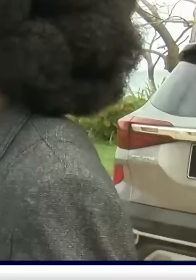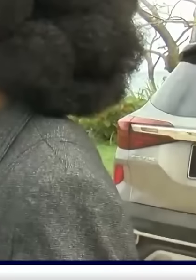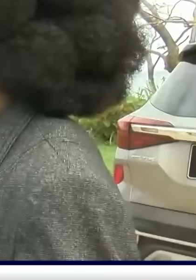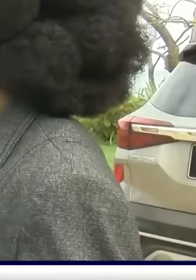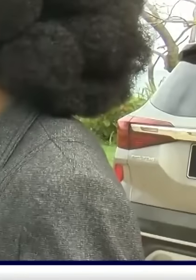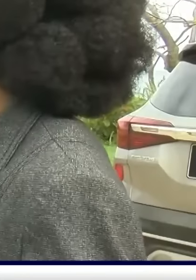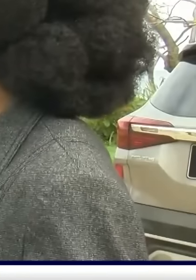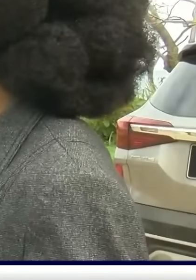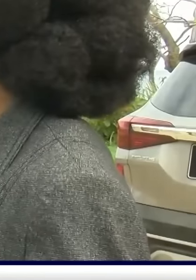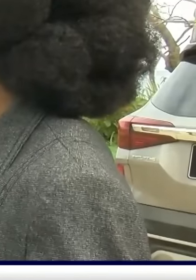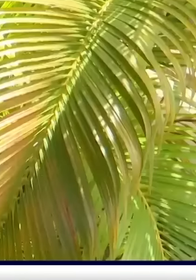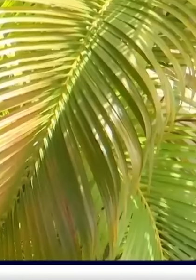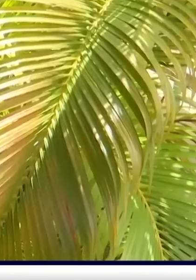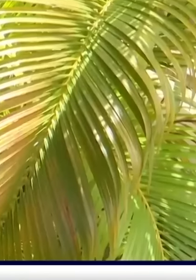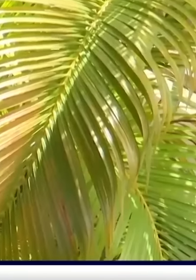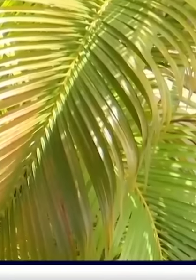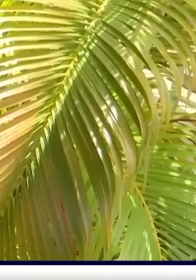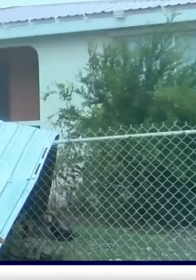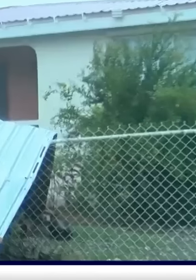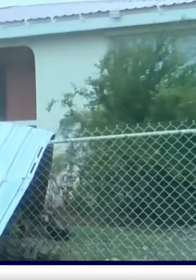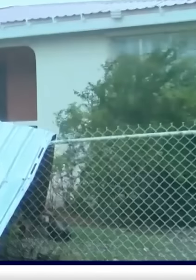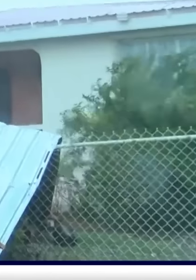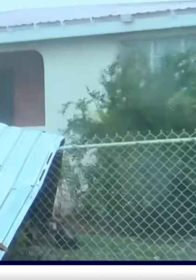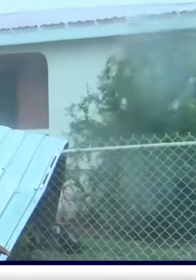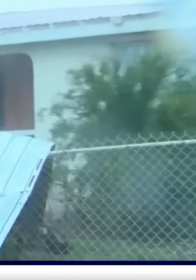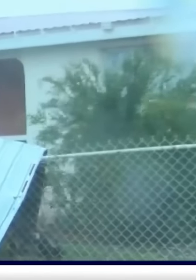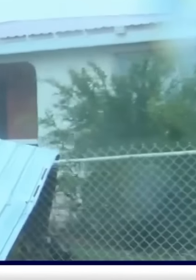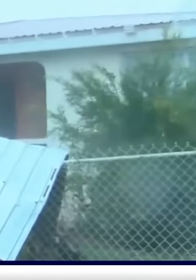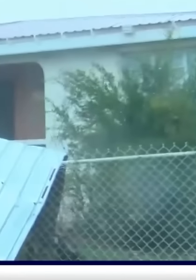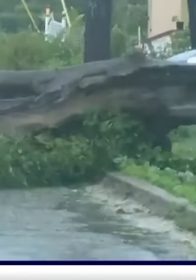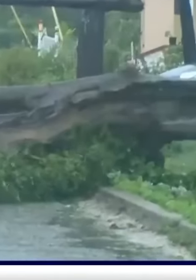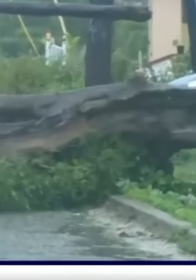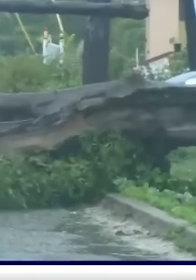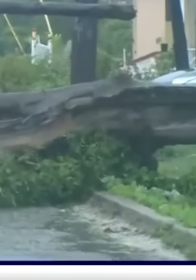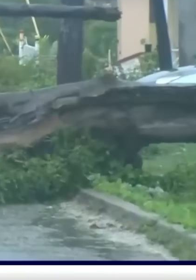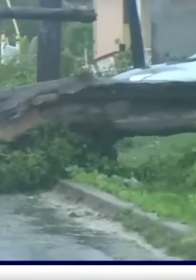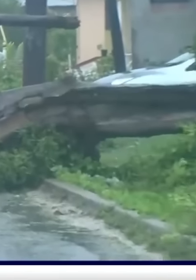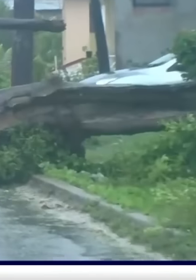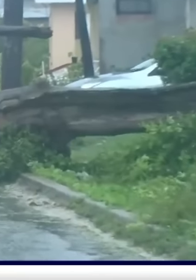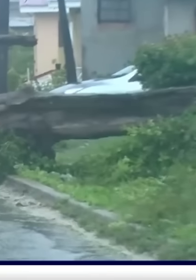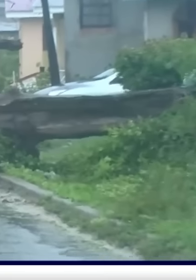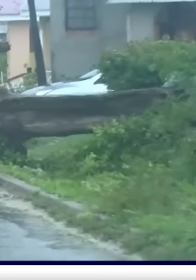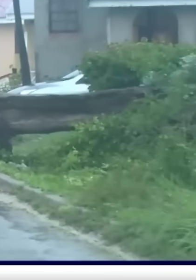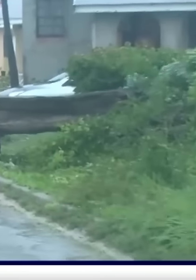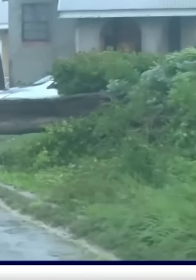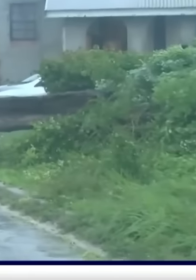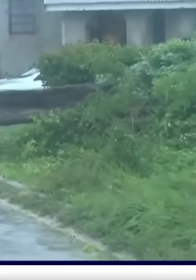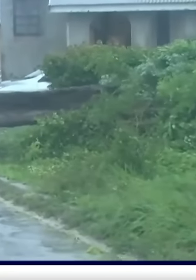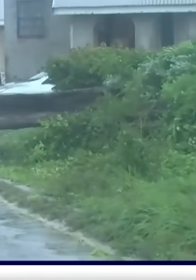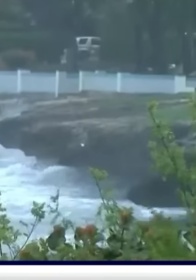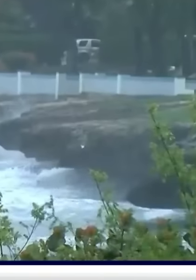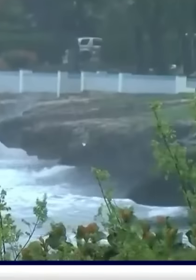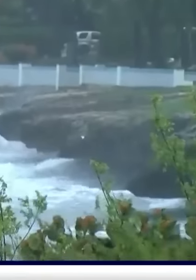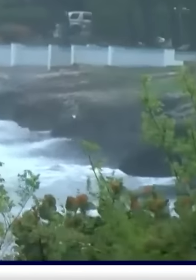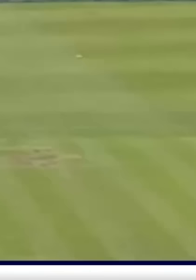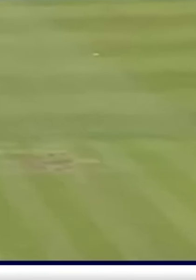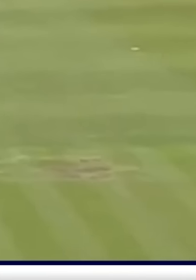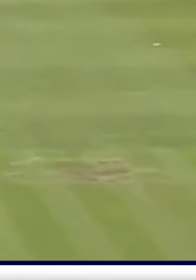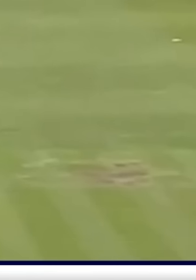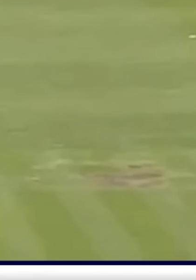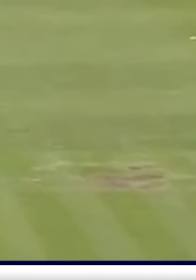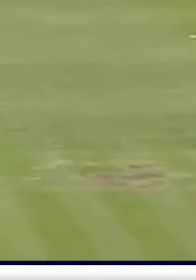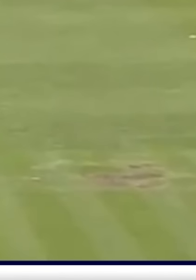upbeat about the process. The Met Office issues a message to Barbadians for the upcoming hurricane season. And in